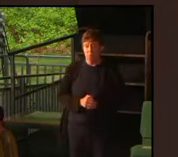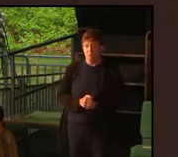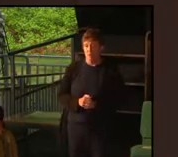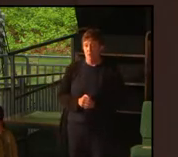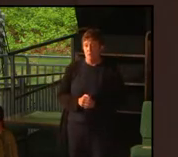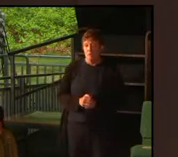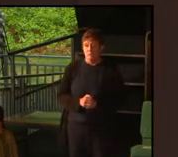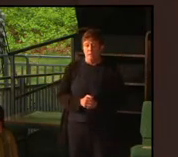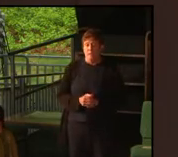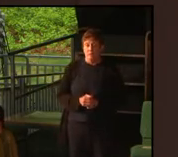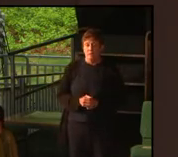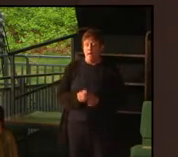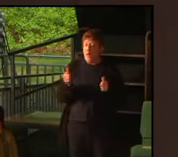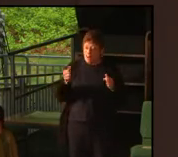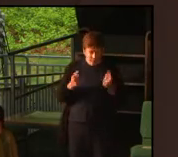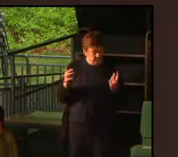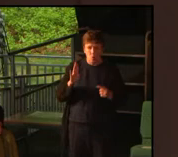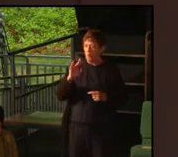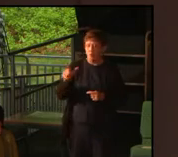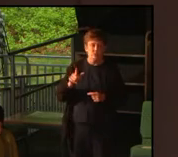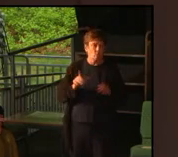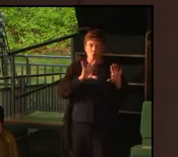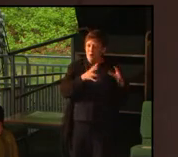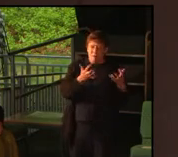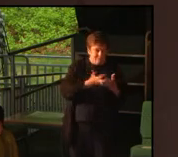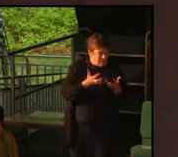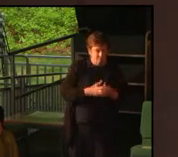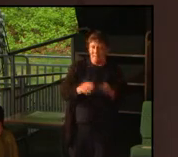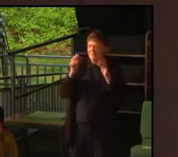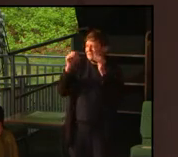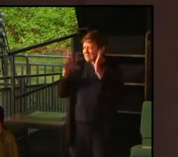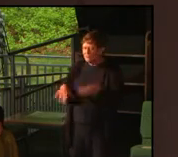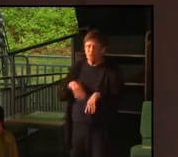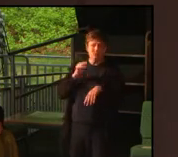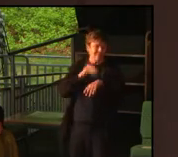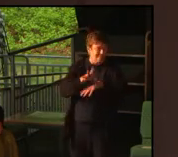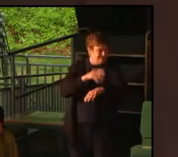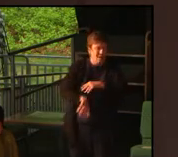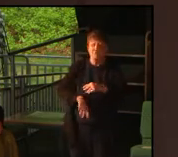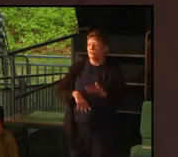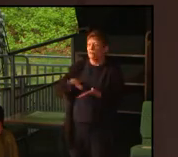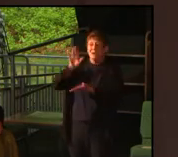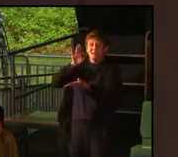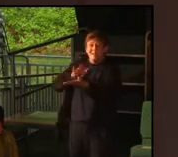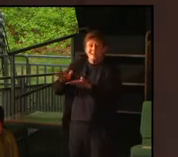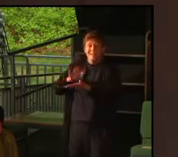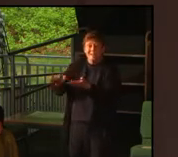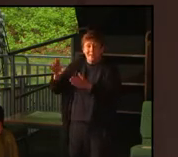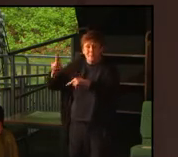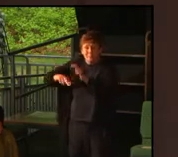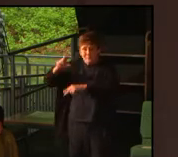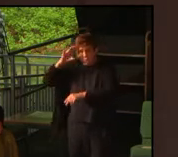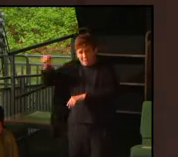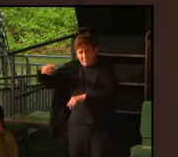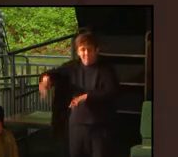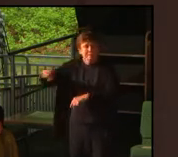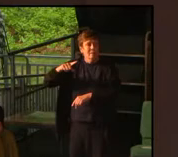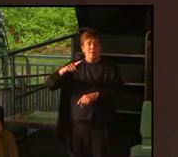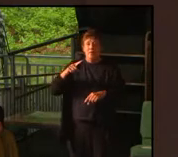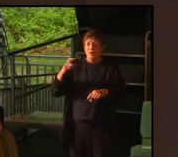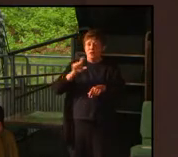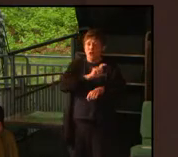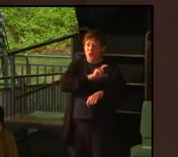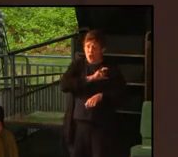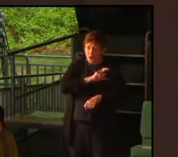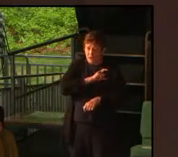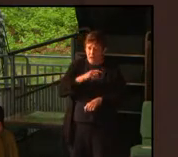And everyone at Bristol, our classmates, teachers, advisors, our custodians, our security officers, were